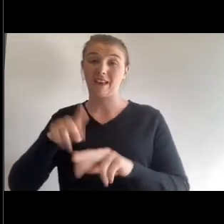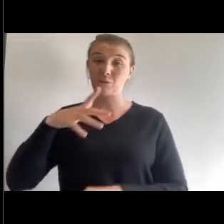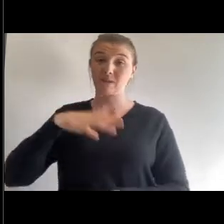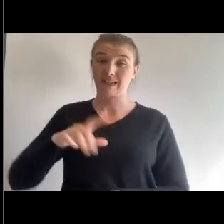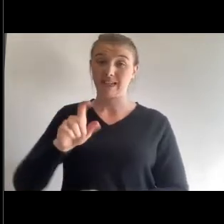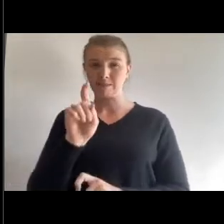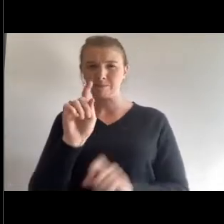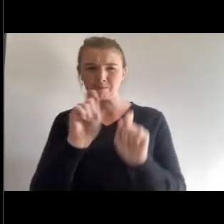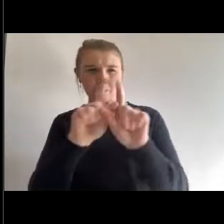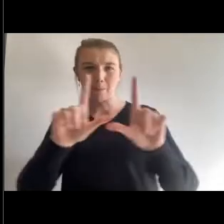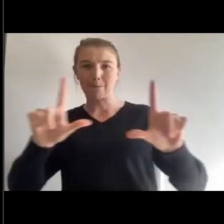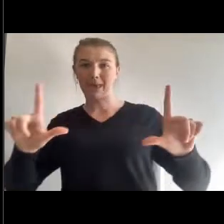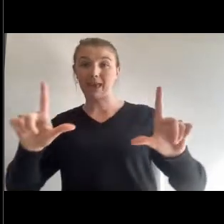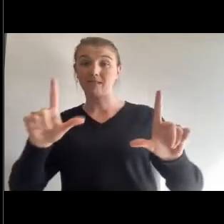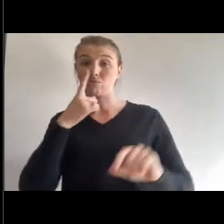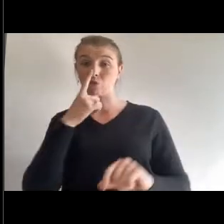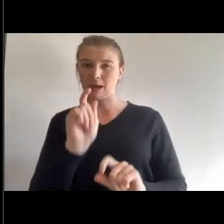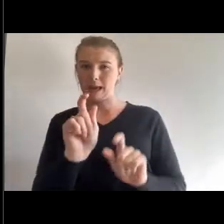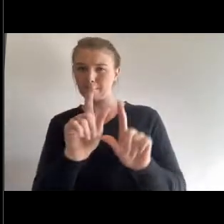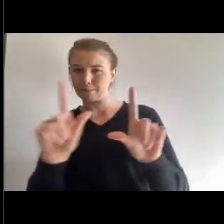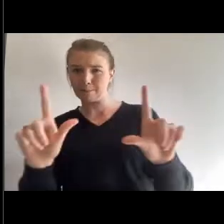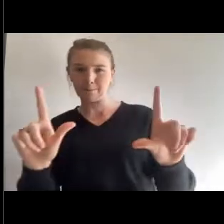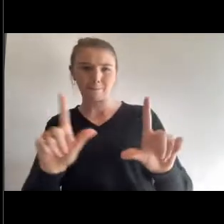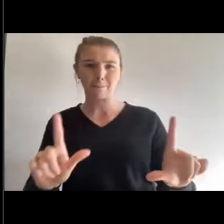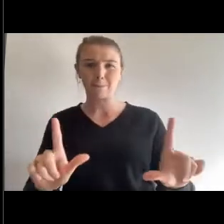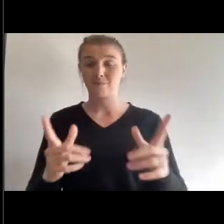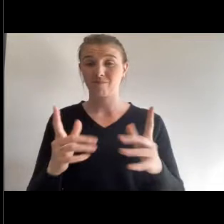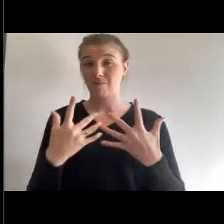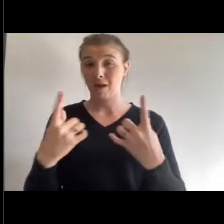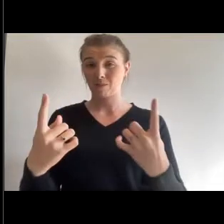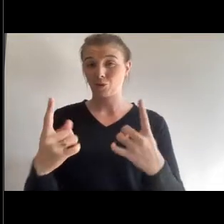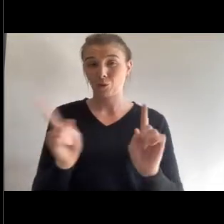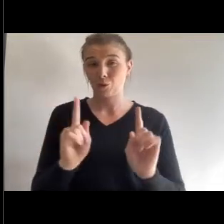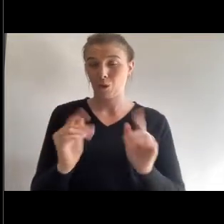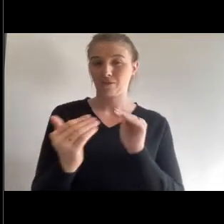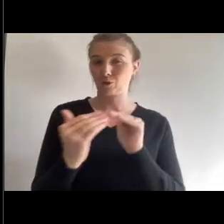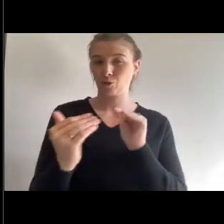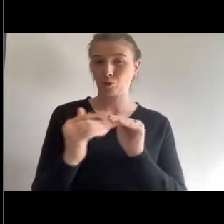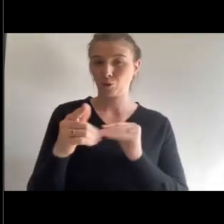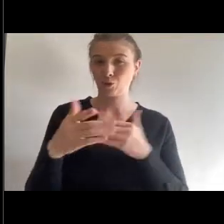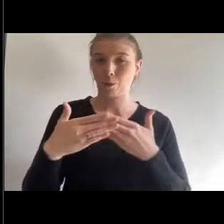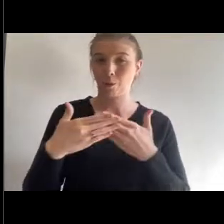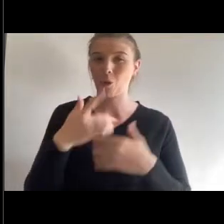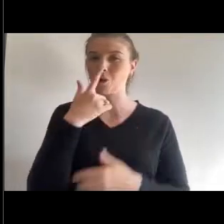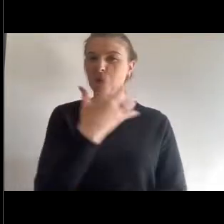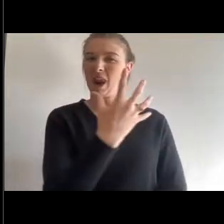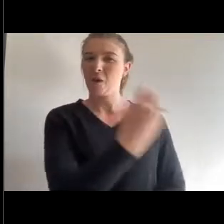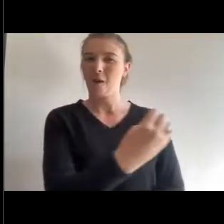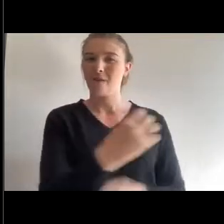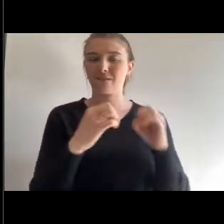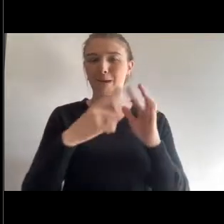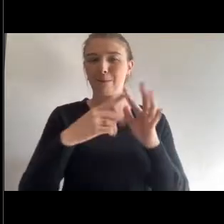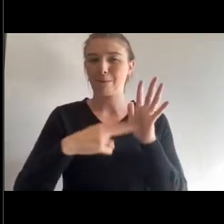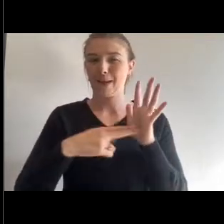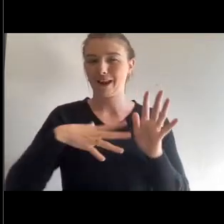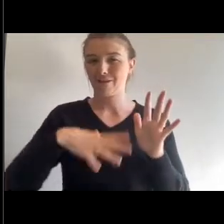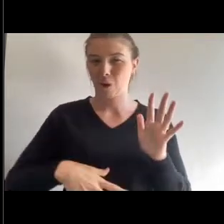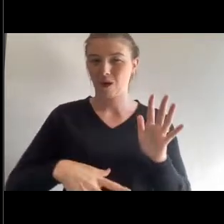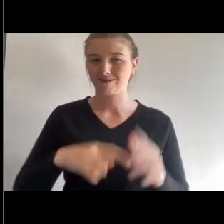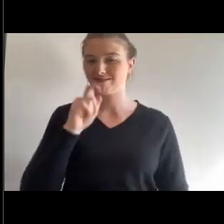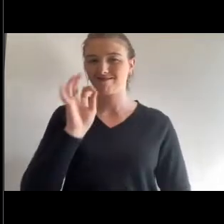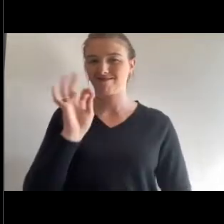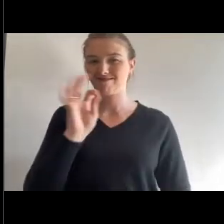you maximize the webcam screen, move them around how best you see fit. You can close down my camera, I won't be offended. It means that you can better see Rachel